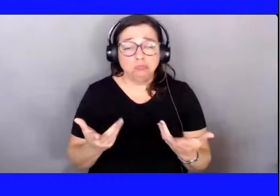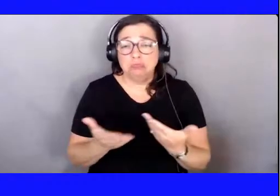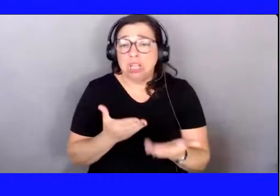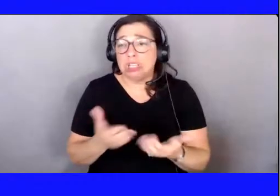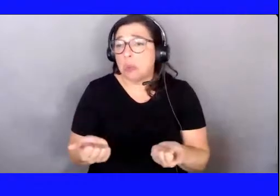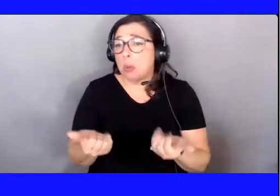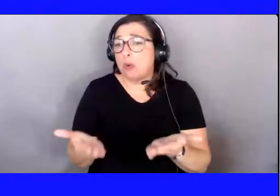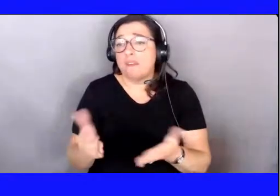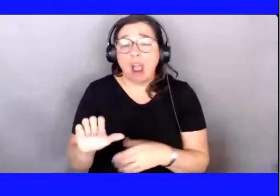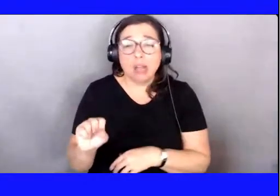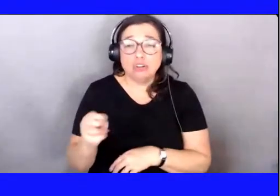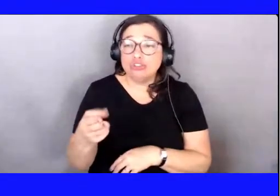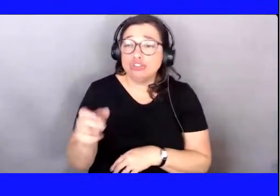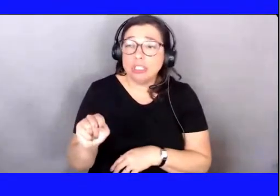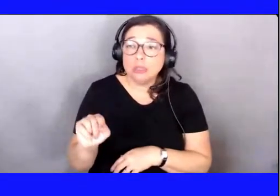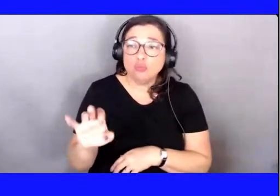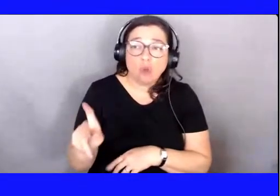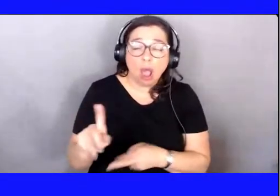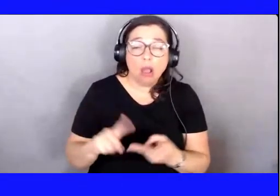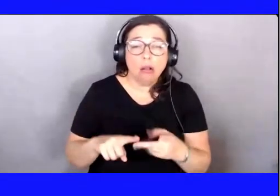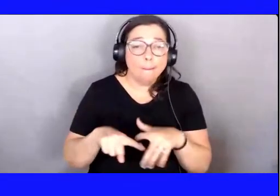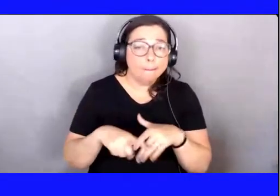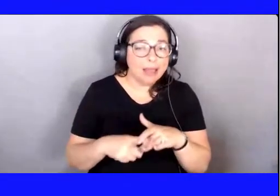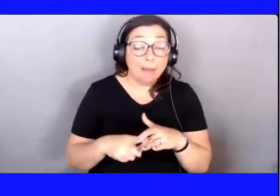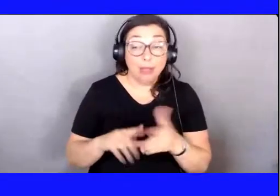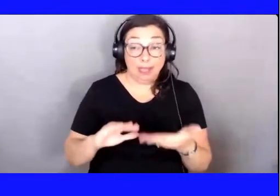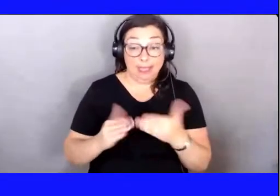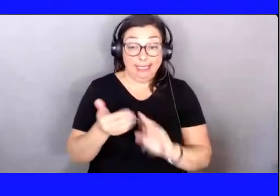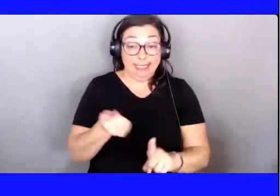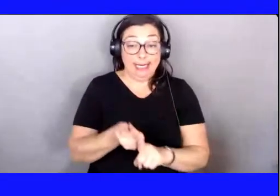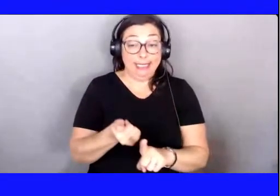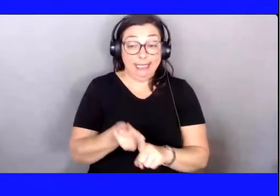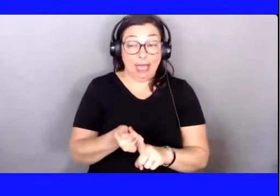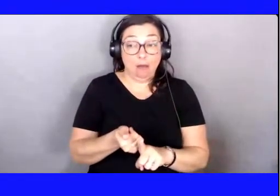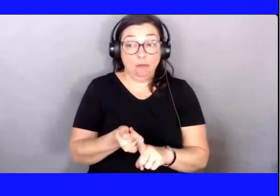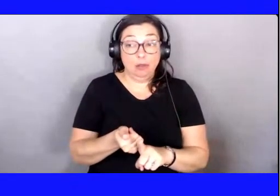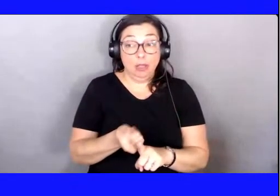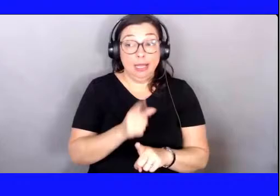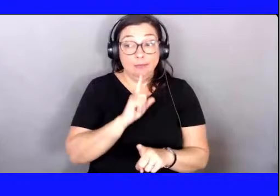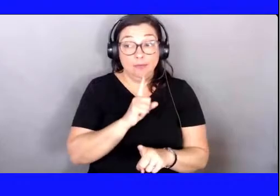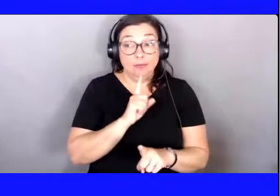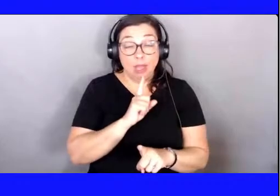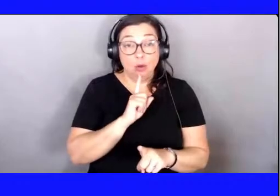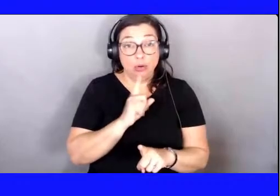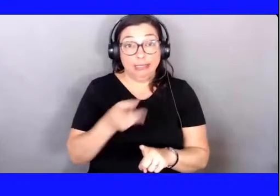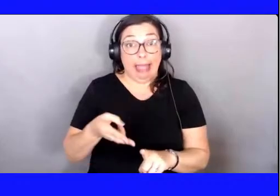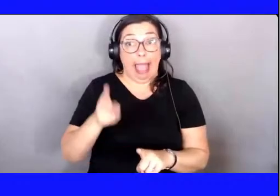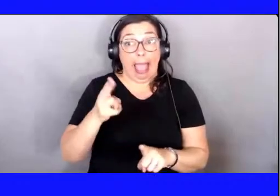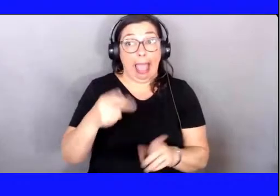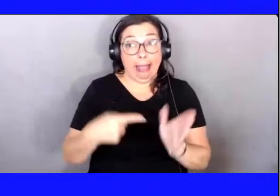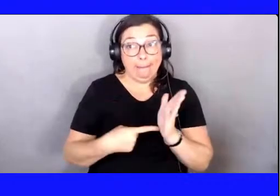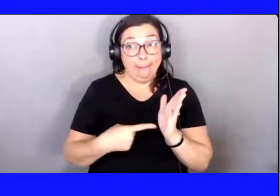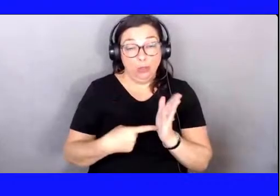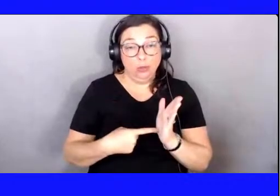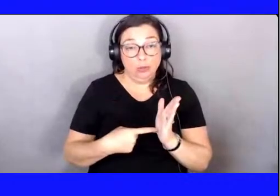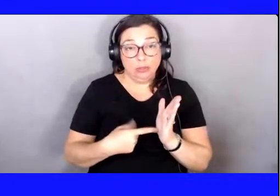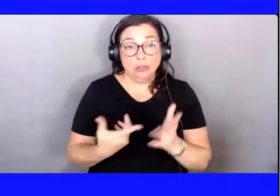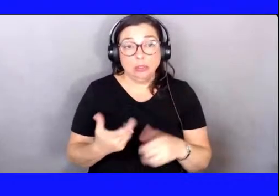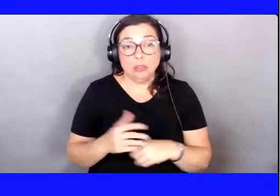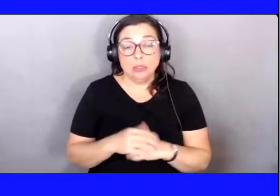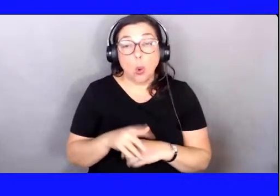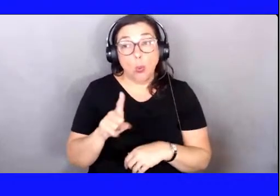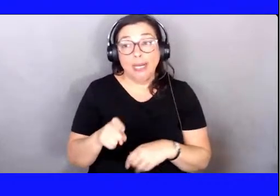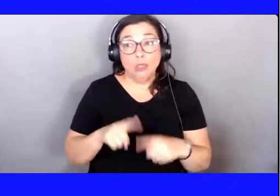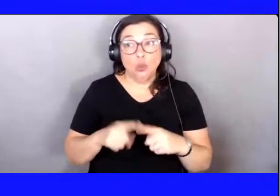providing sheetrock and plumbing. The city itself has very high and aggressive goals. We meet or exceed them on every project.